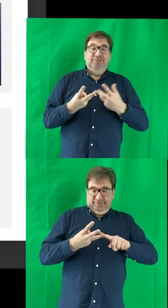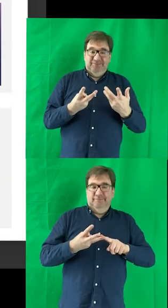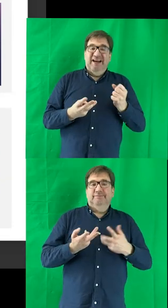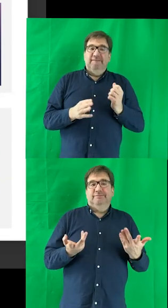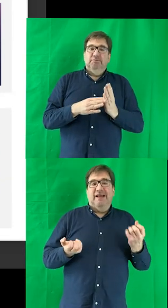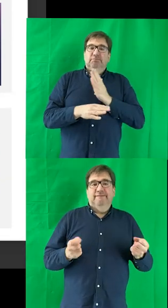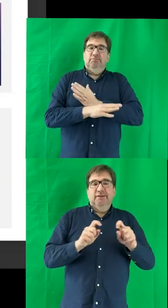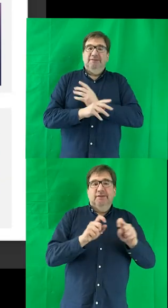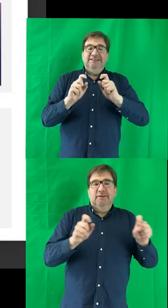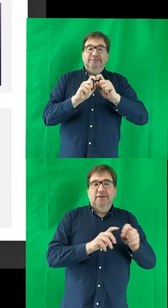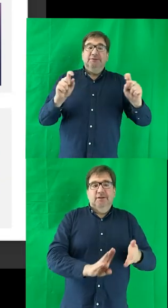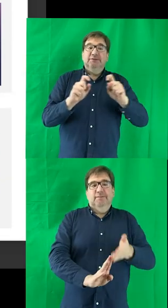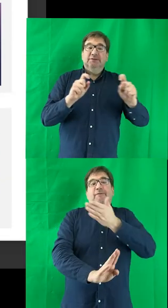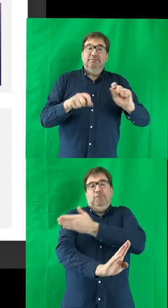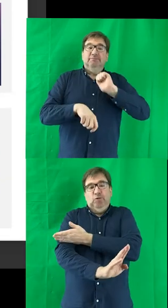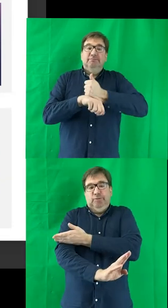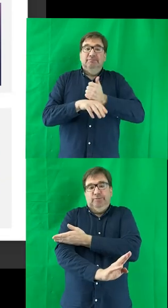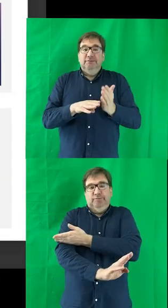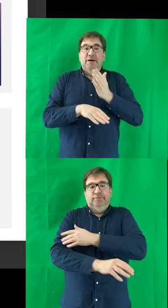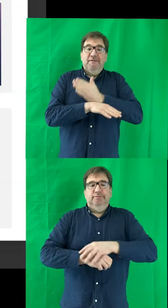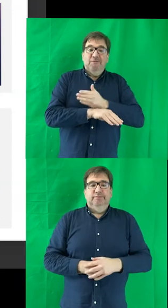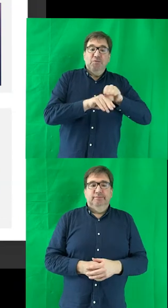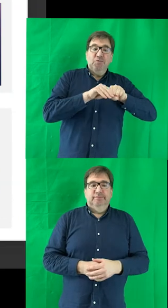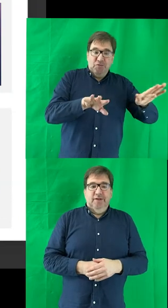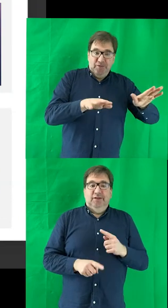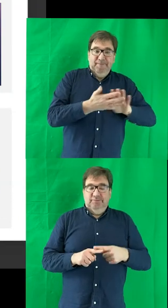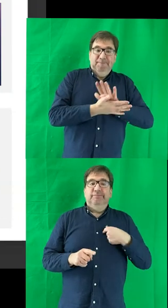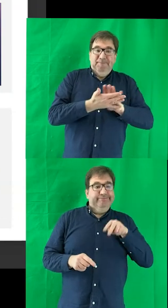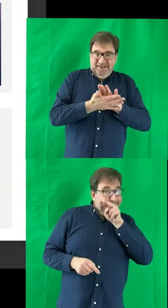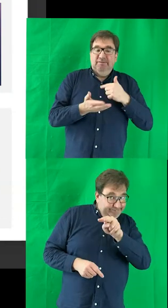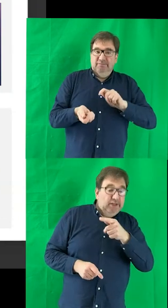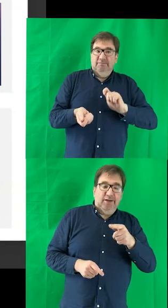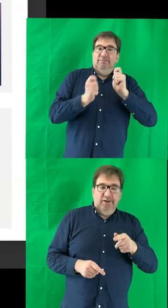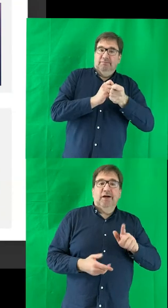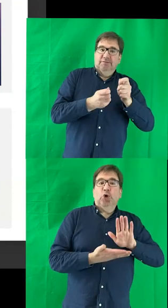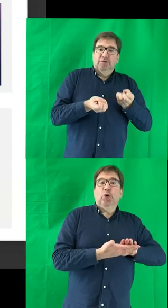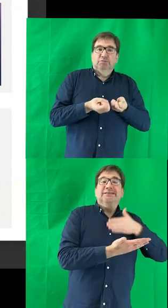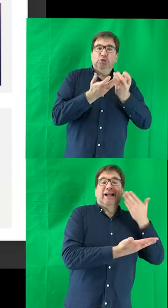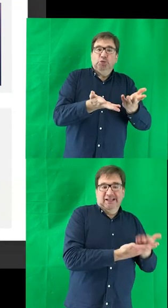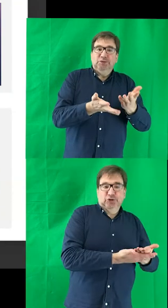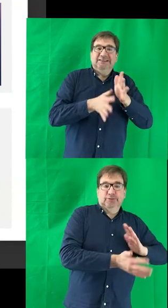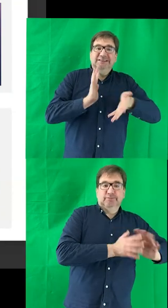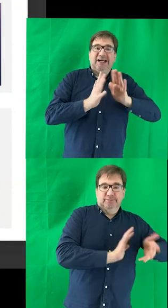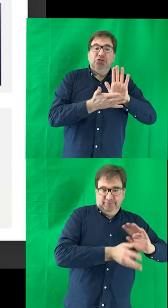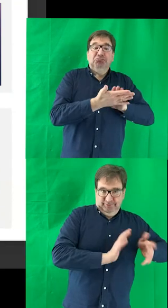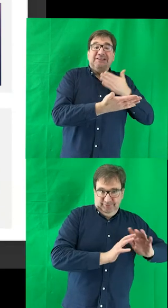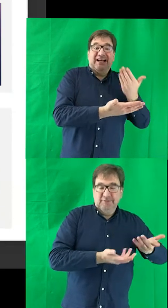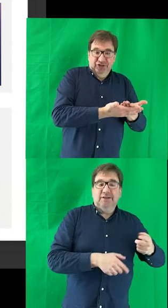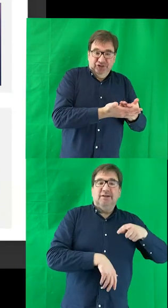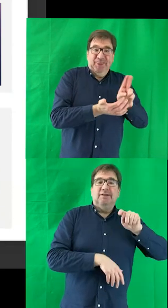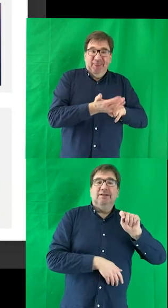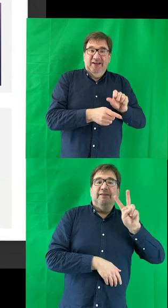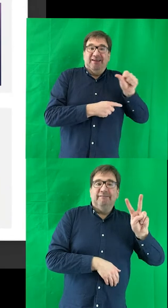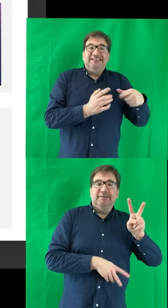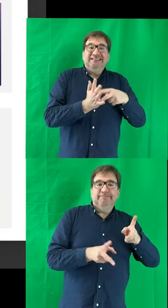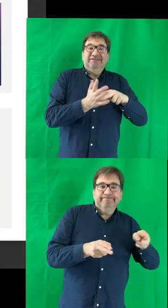a third option is where we have pre-existing subtitles and then we produce a signed translation, for example. And then